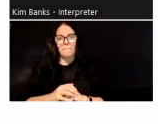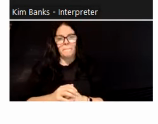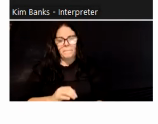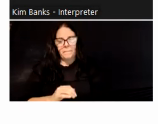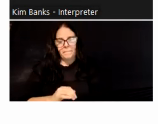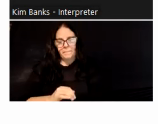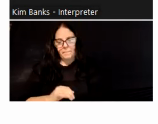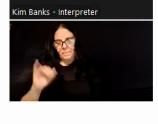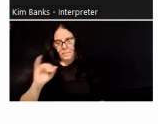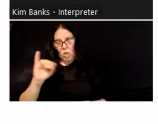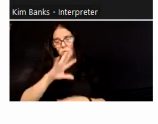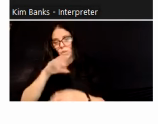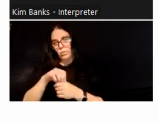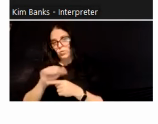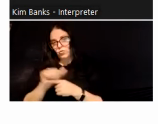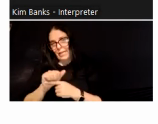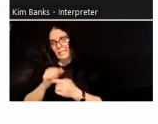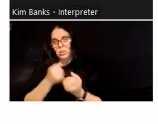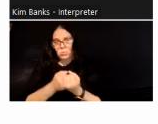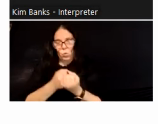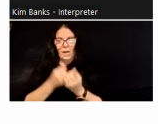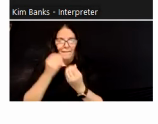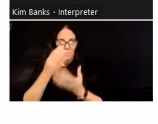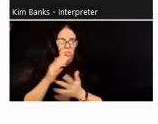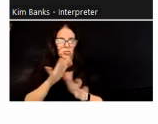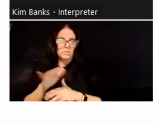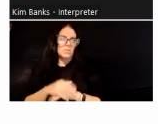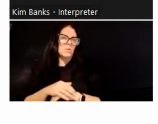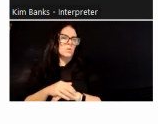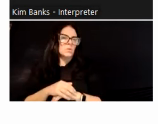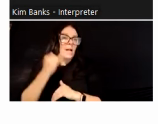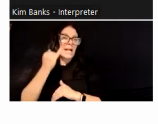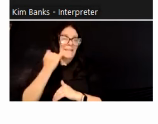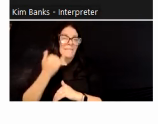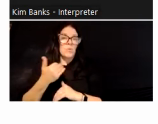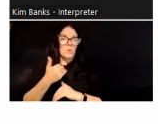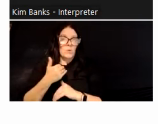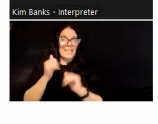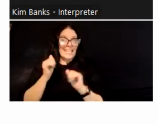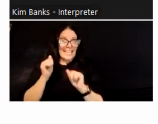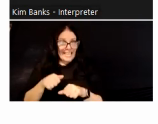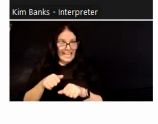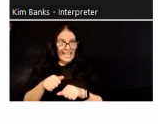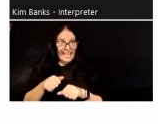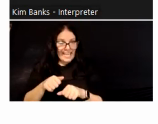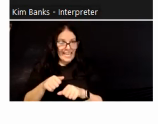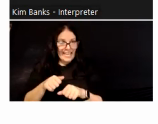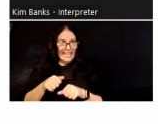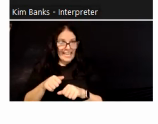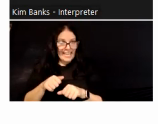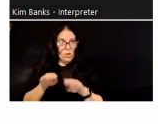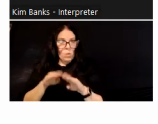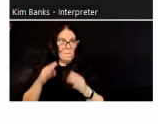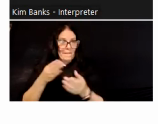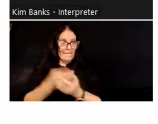that includes the training support information and so on. So if you have the ability to do, pull a couple of files, as I